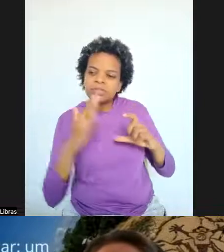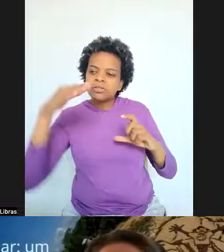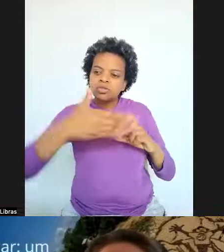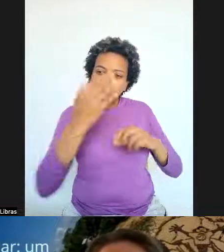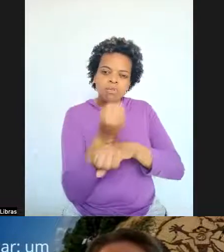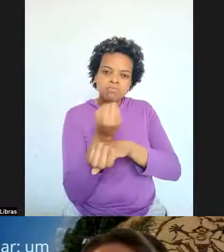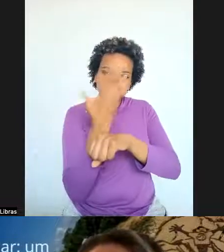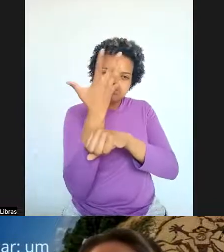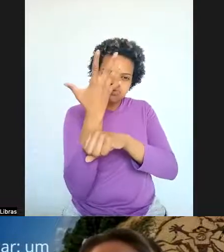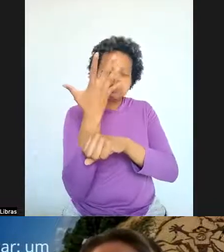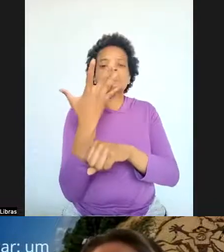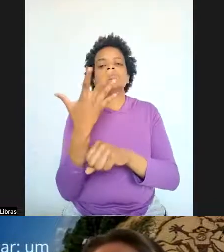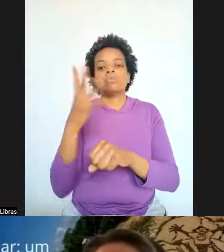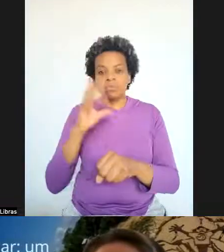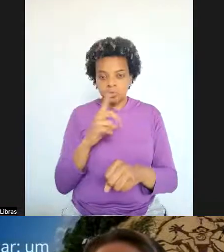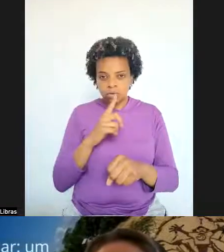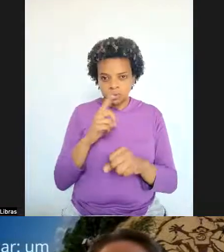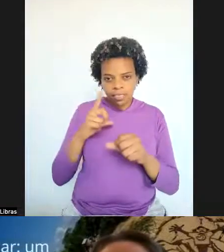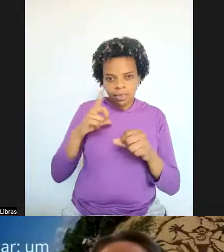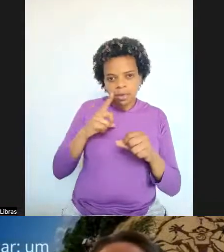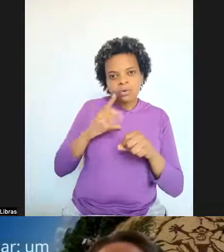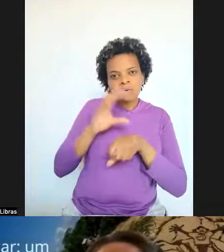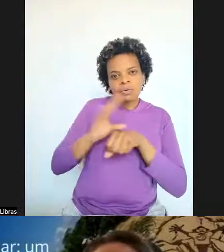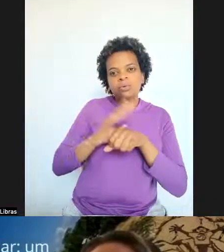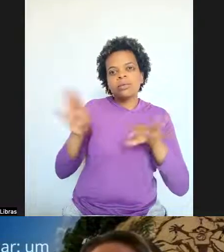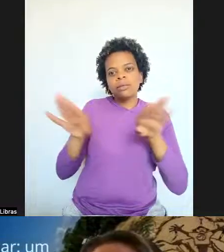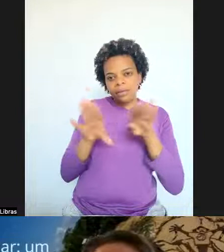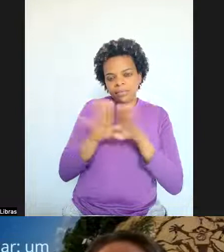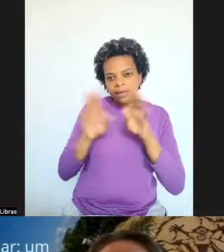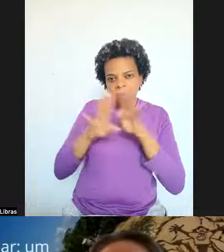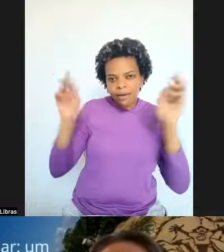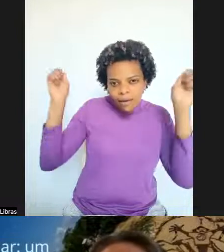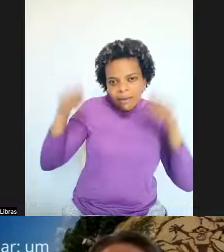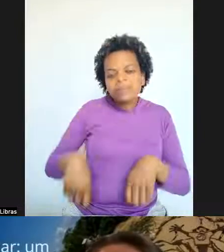humpback whale shows the work that they do